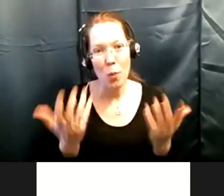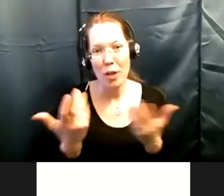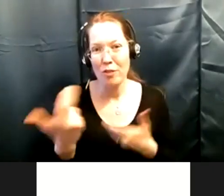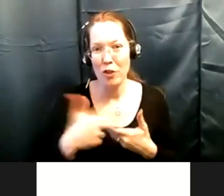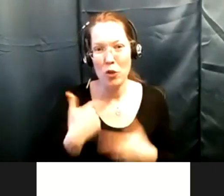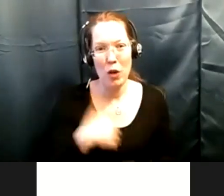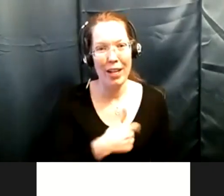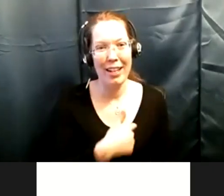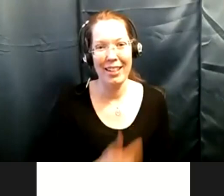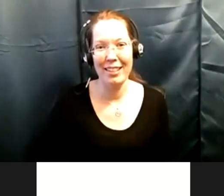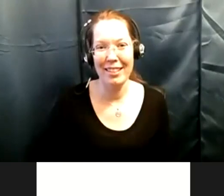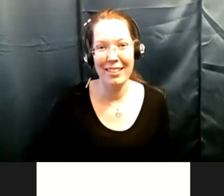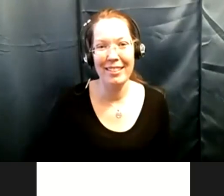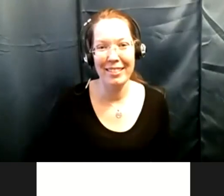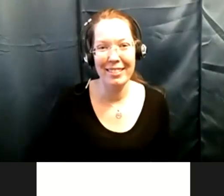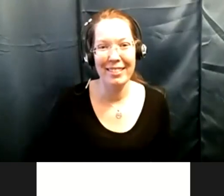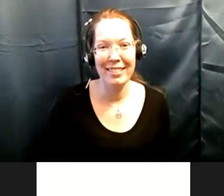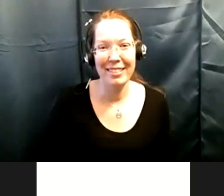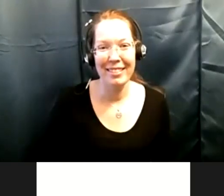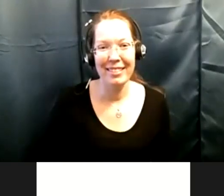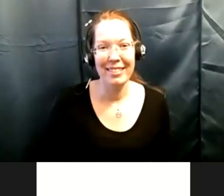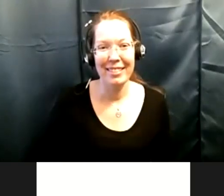us.